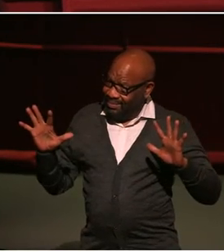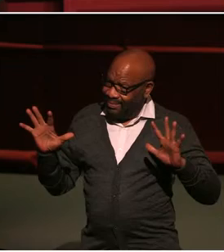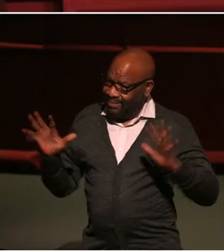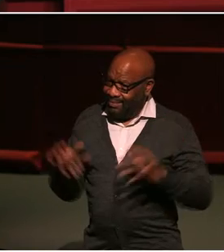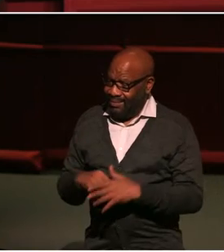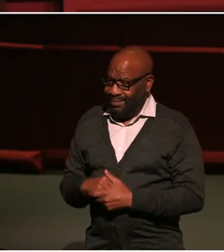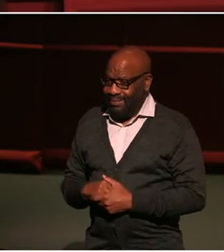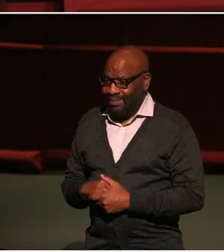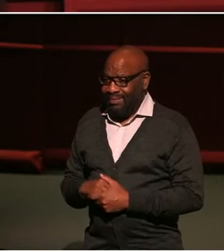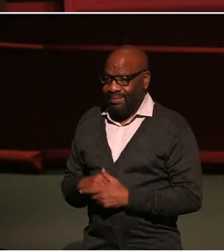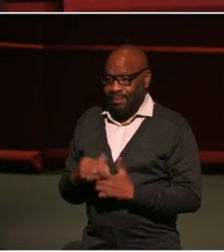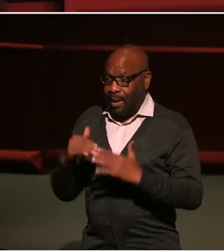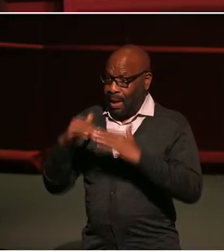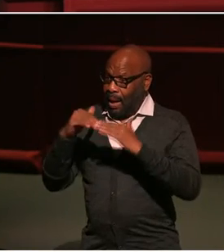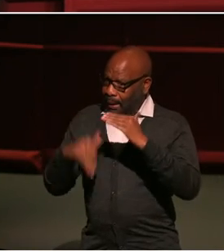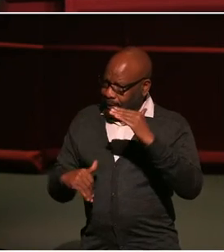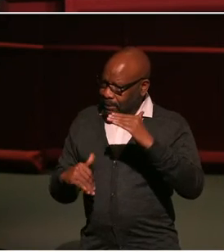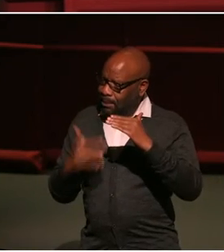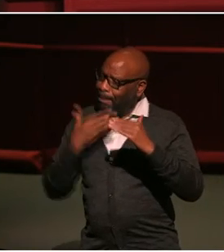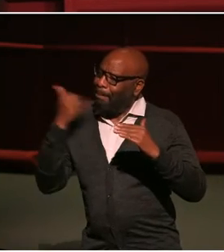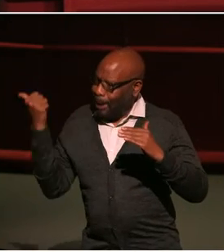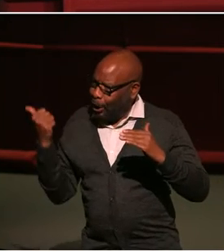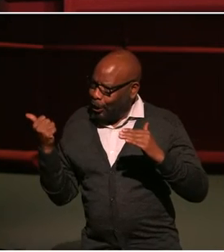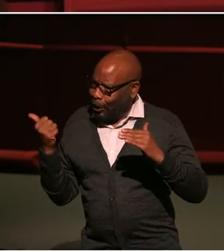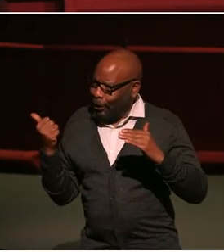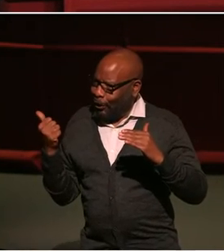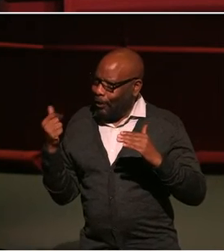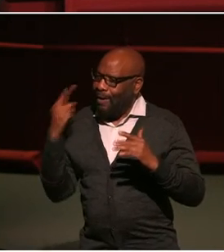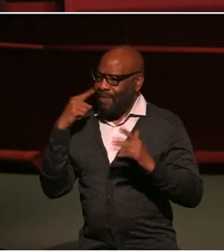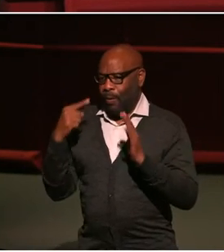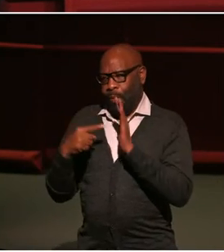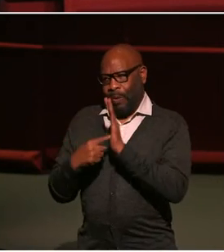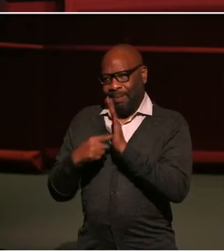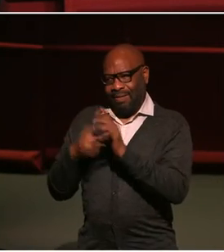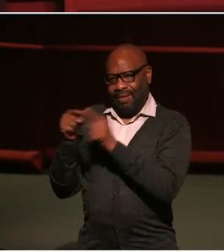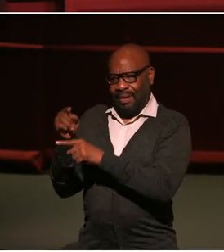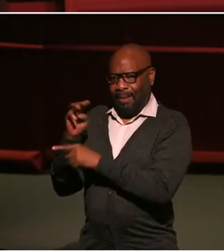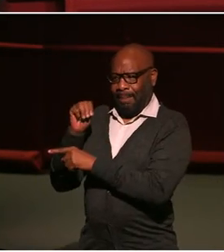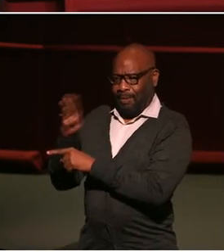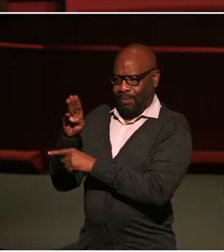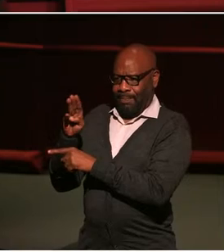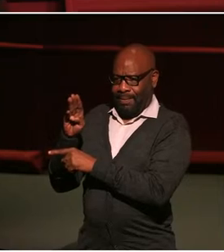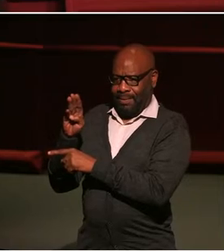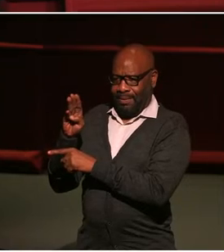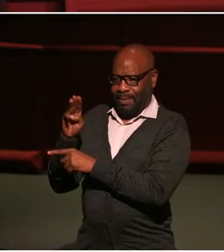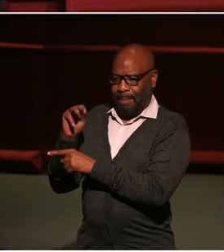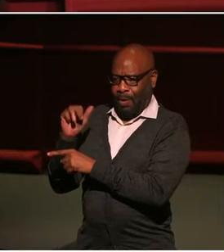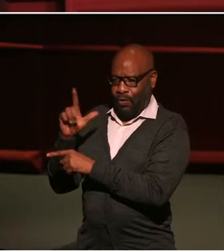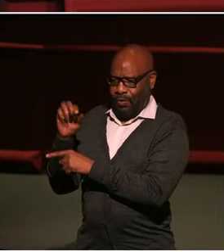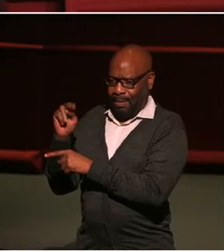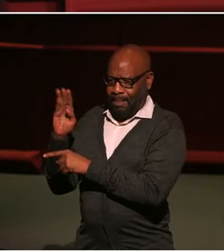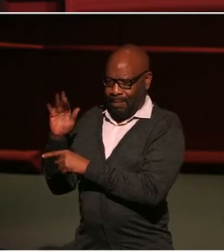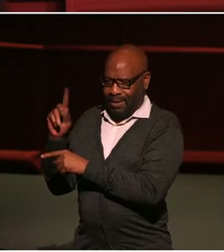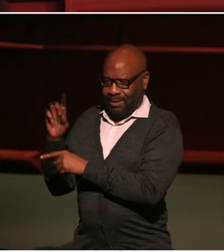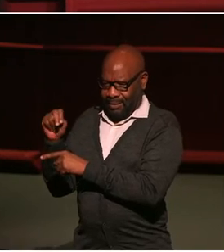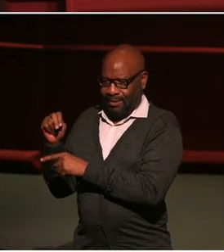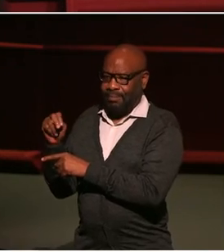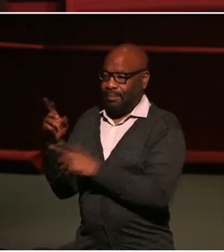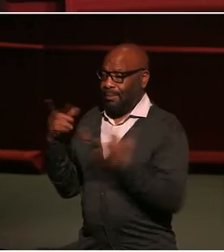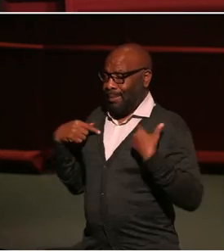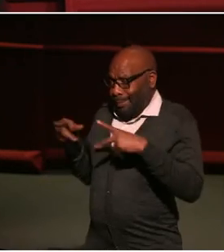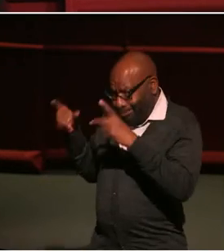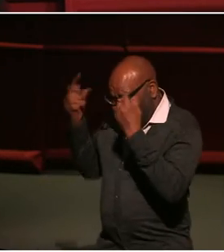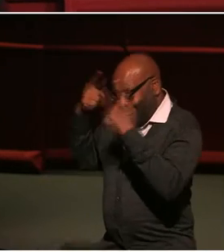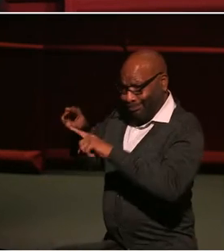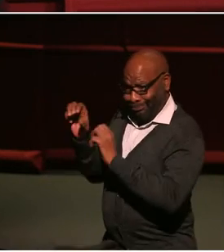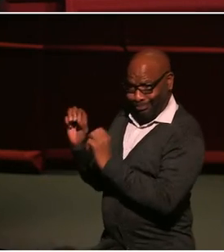to represent Marlon. I said, okay. And I had made this promise to